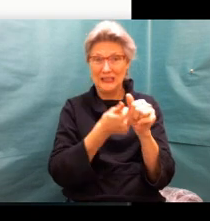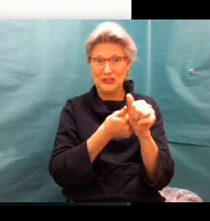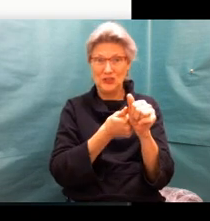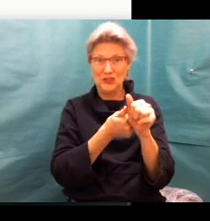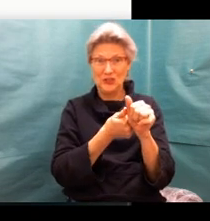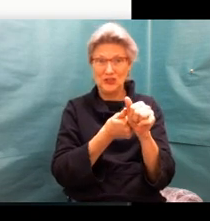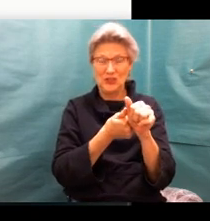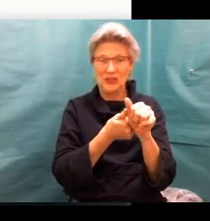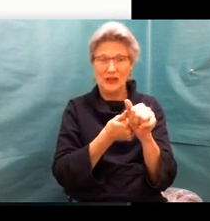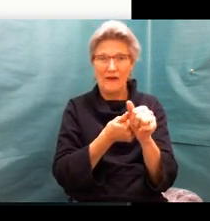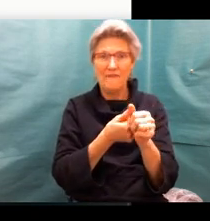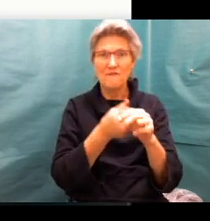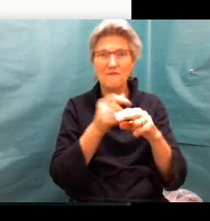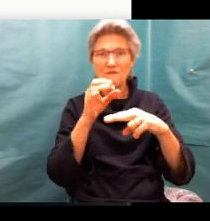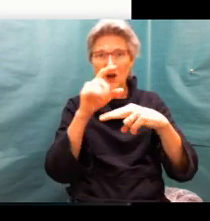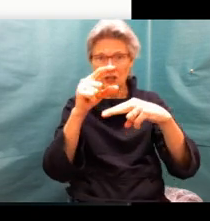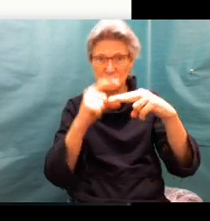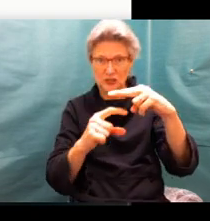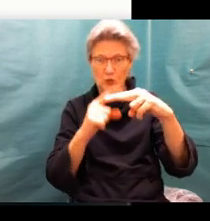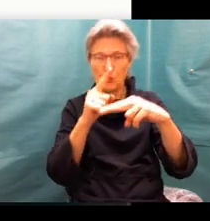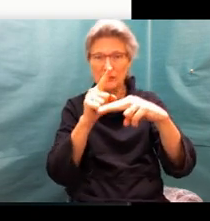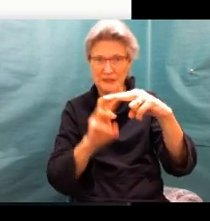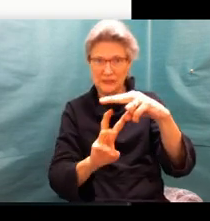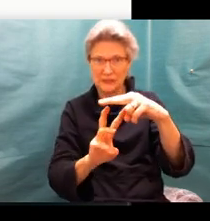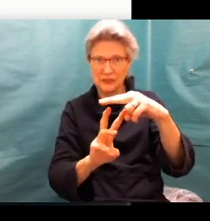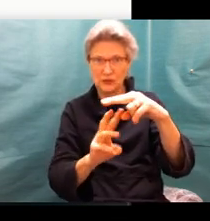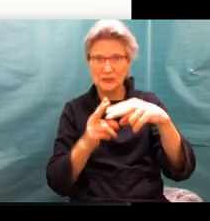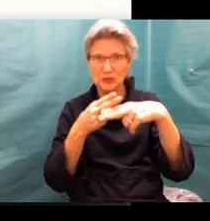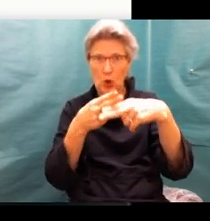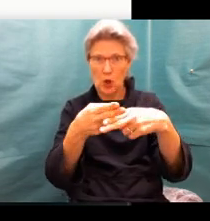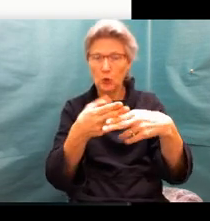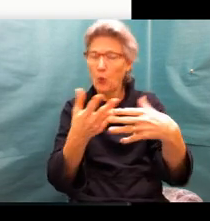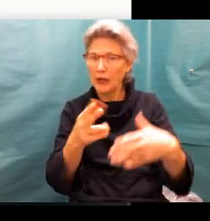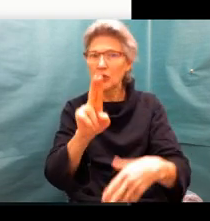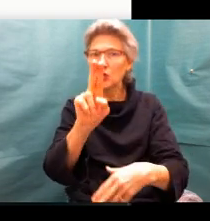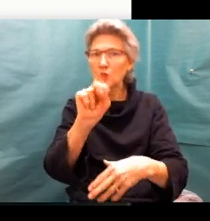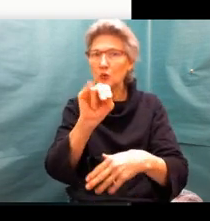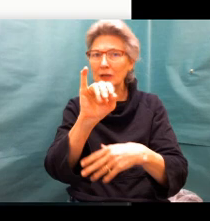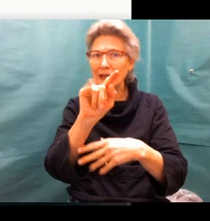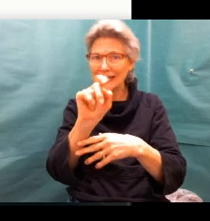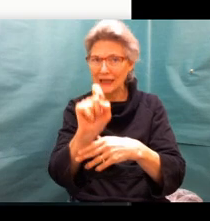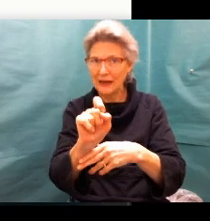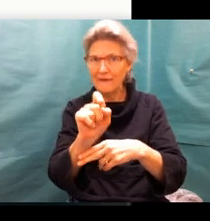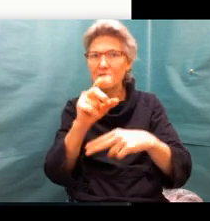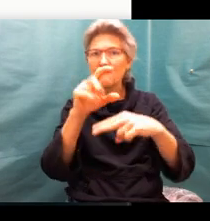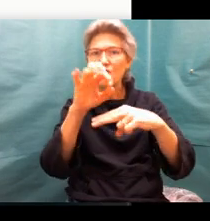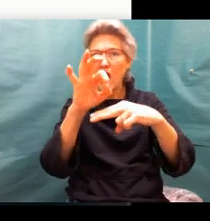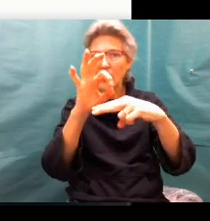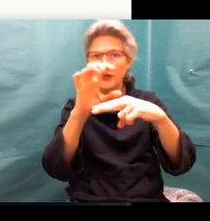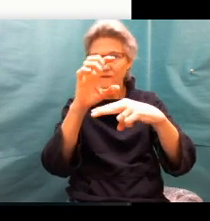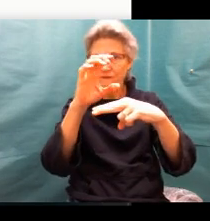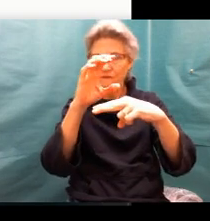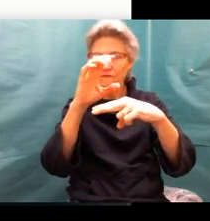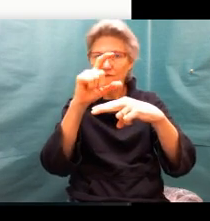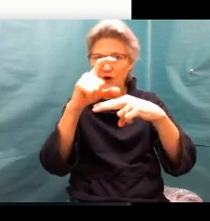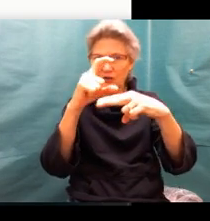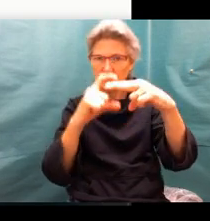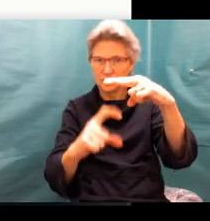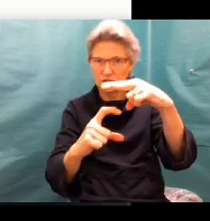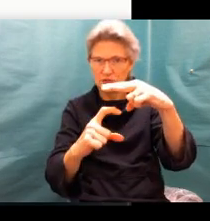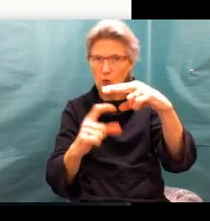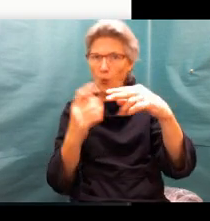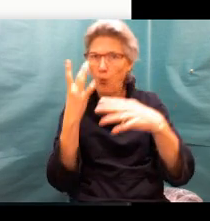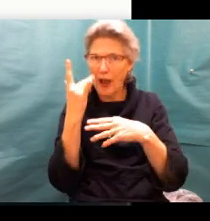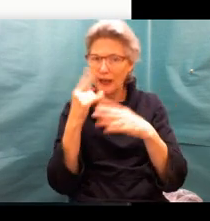these fractions, this 1/6, we call it a unit fraction because that represents 1 part of the whole, right?